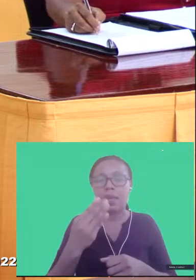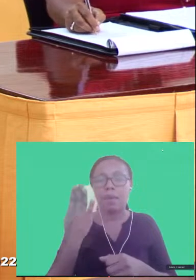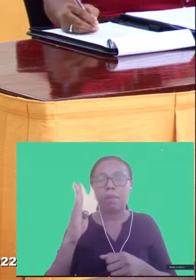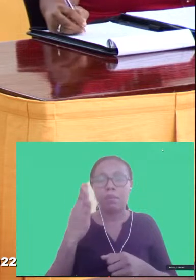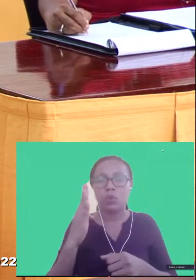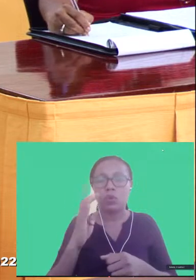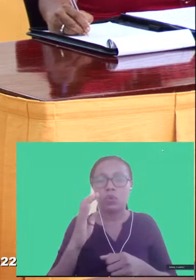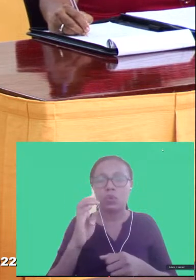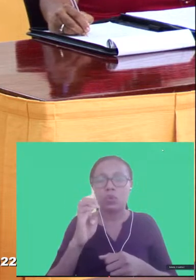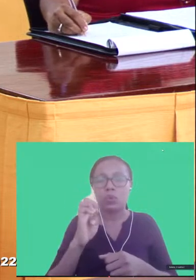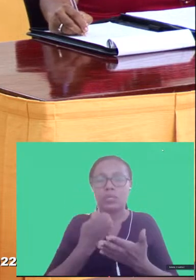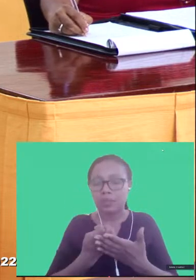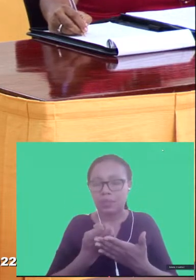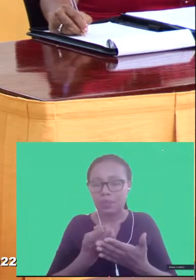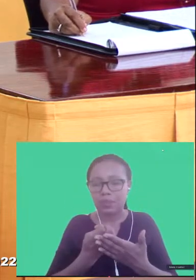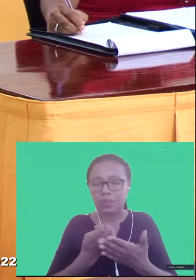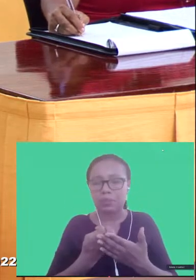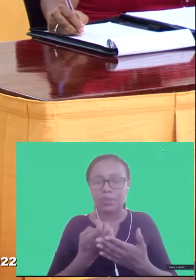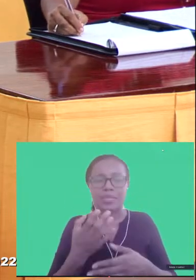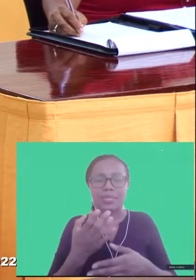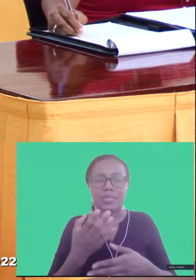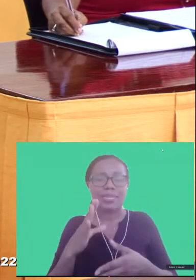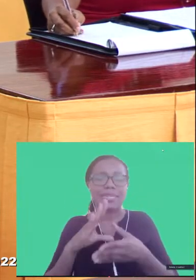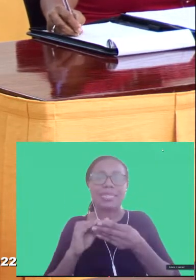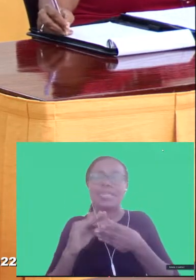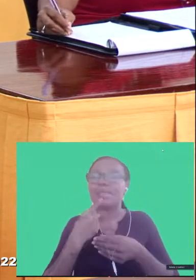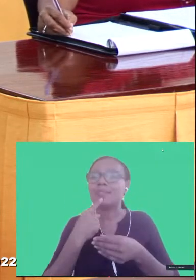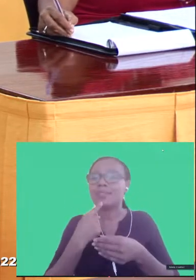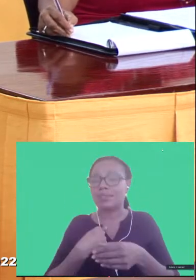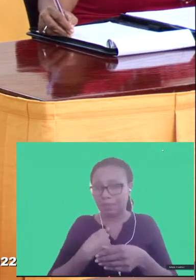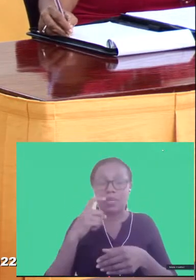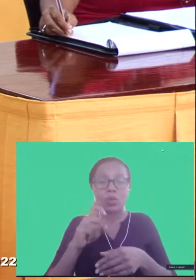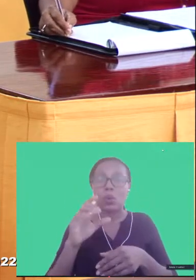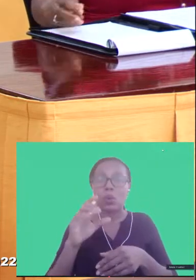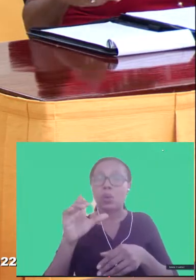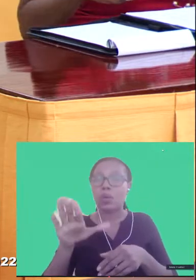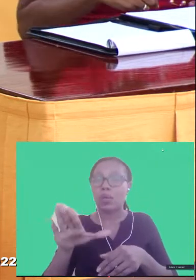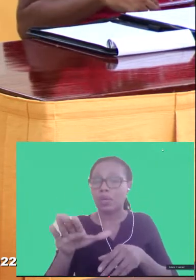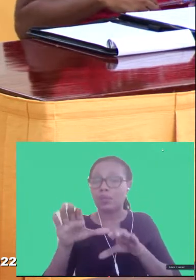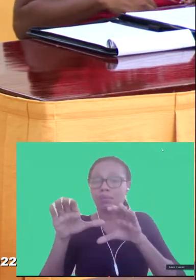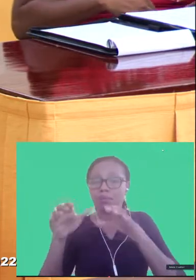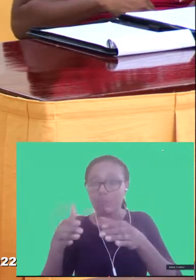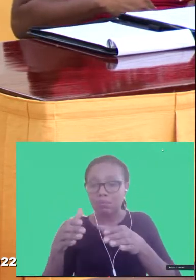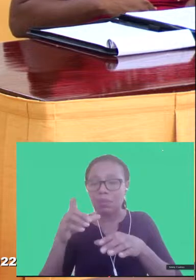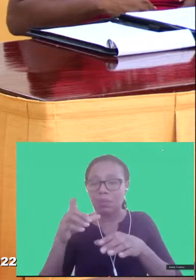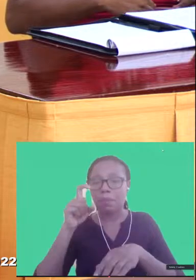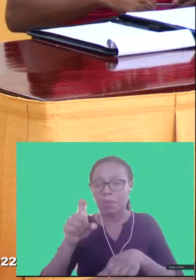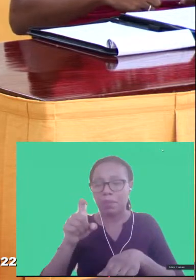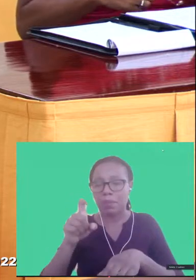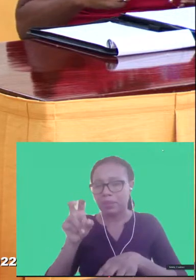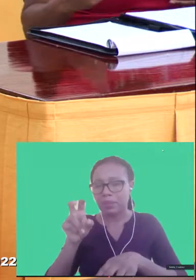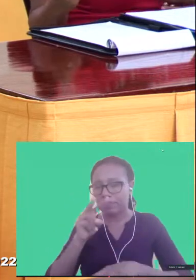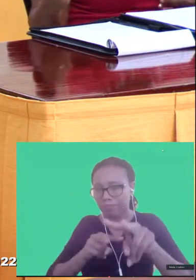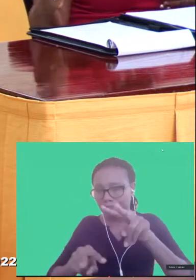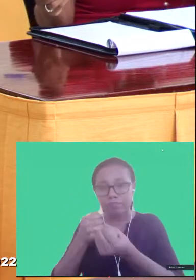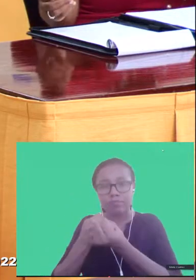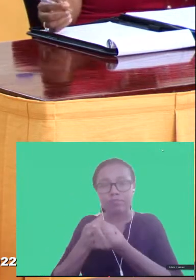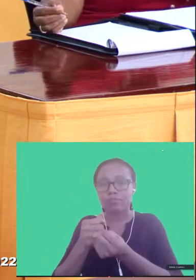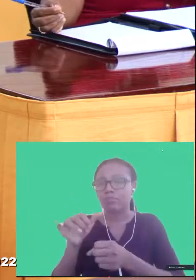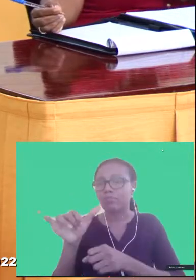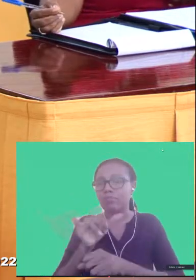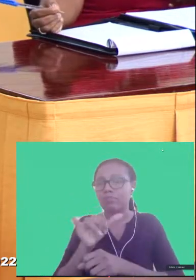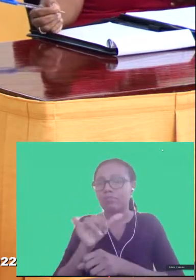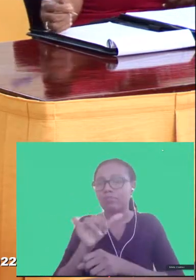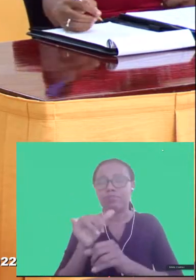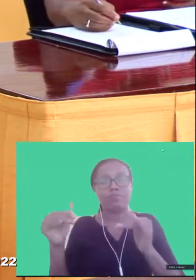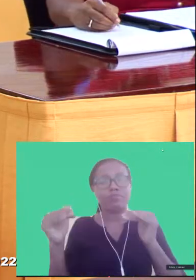And after discussion with the minister responsible for finance in the Ministry of Finance, we came to an agreement between the